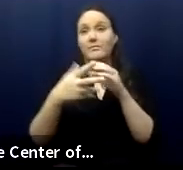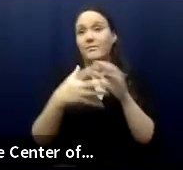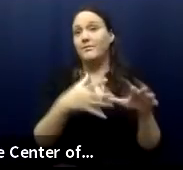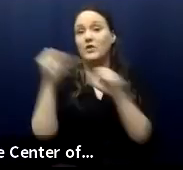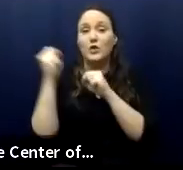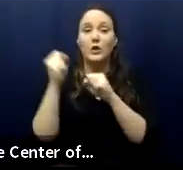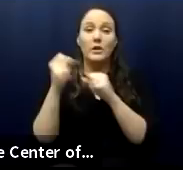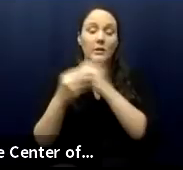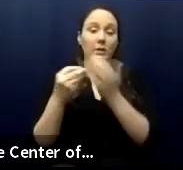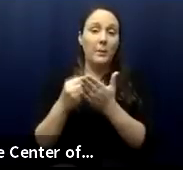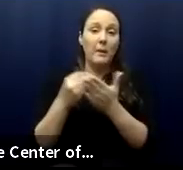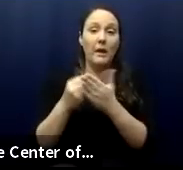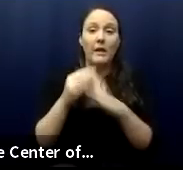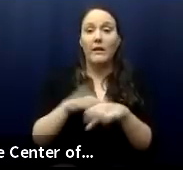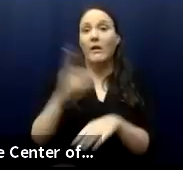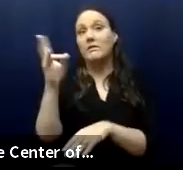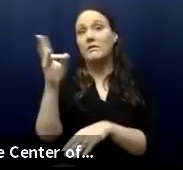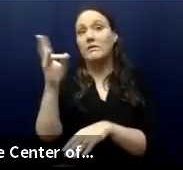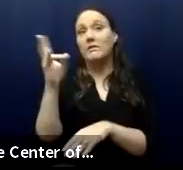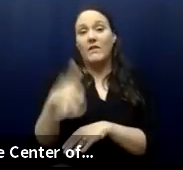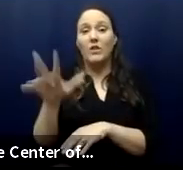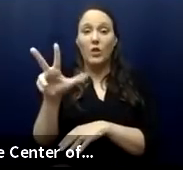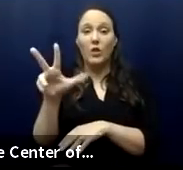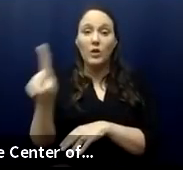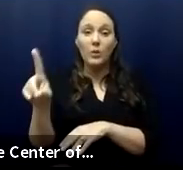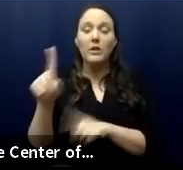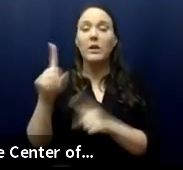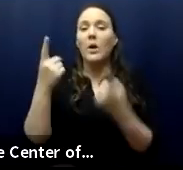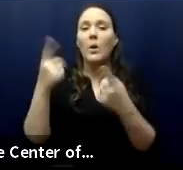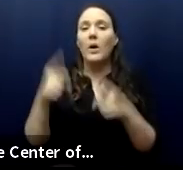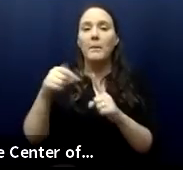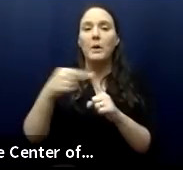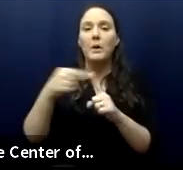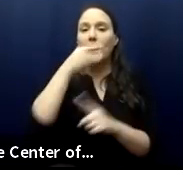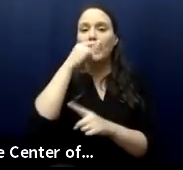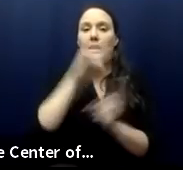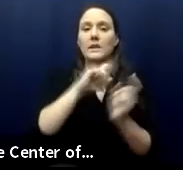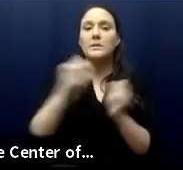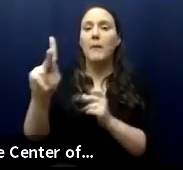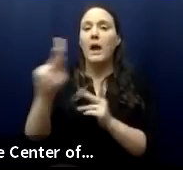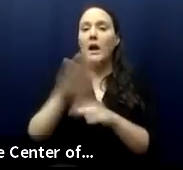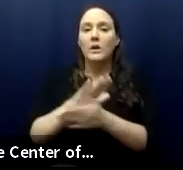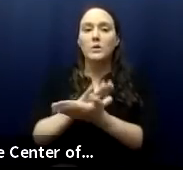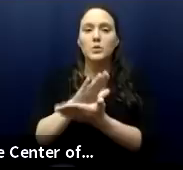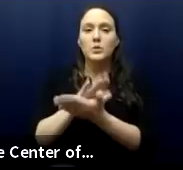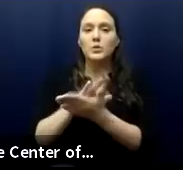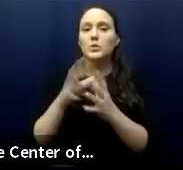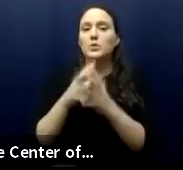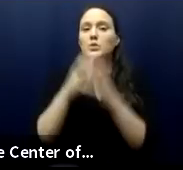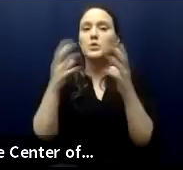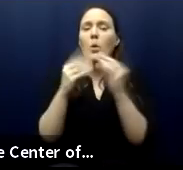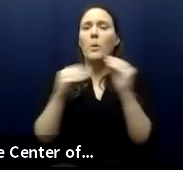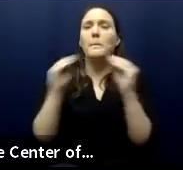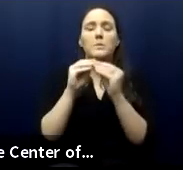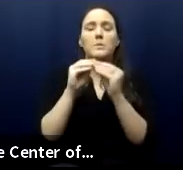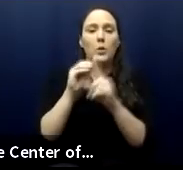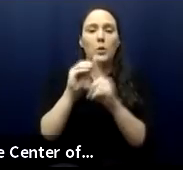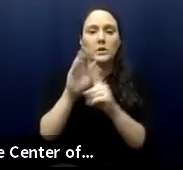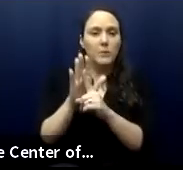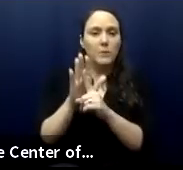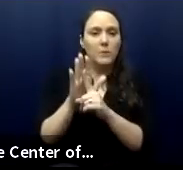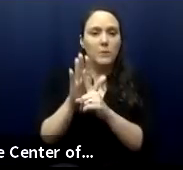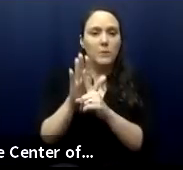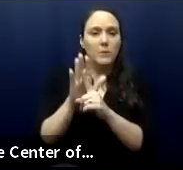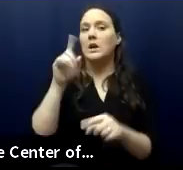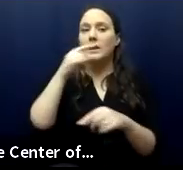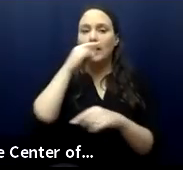7/31. What will happen when the children return to school? There will be so much more exposure. Kids cannot social distance. We